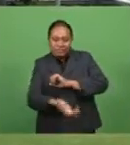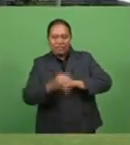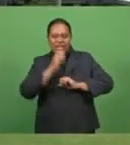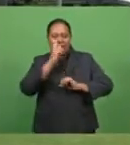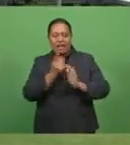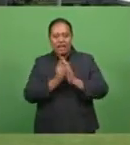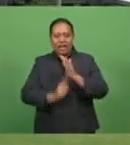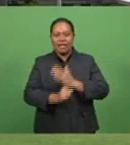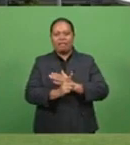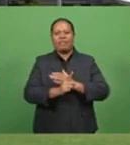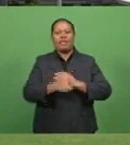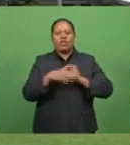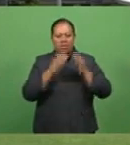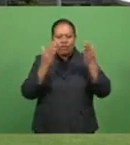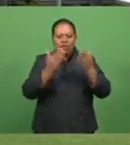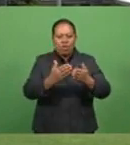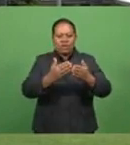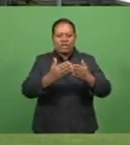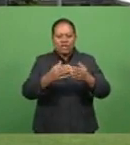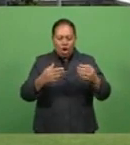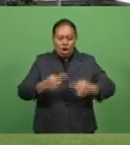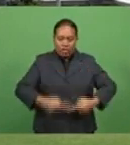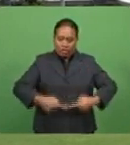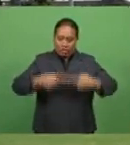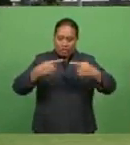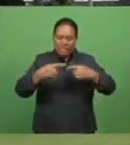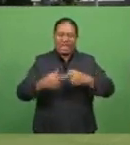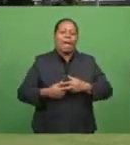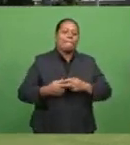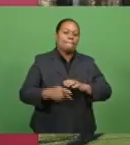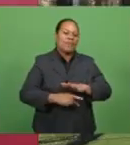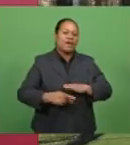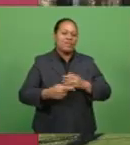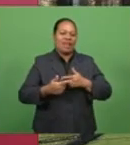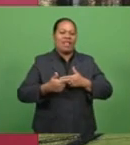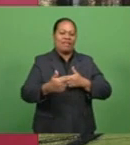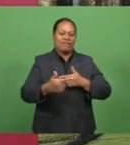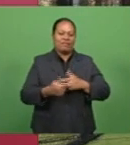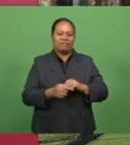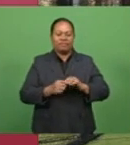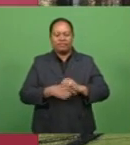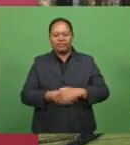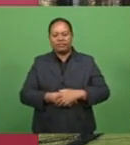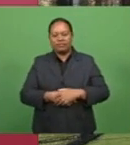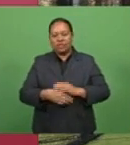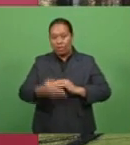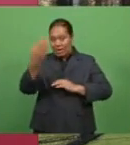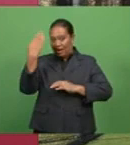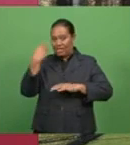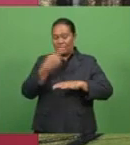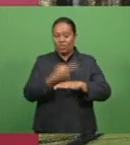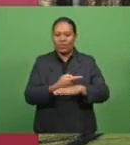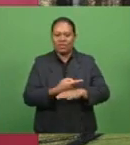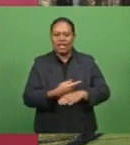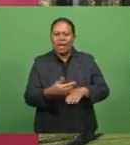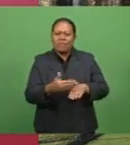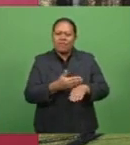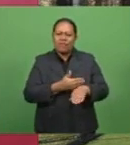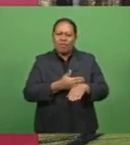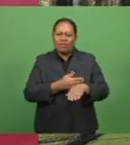resumed, they will focus on competitions at primary level. We were on to our last week of before